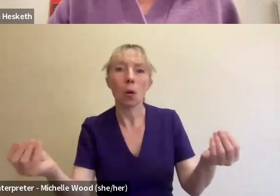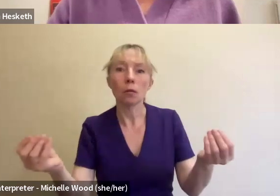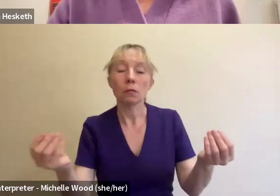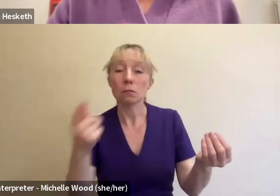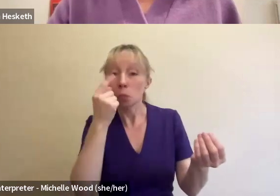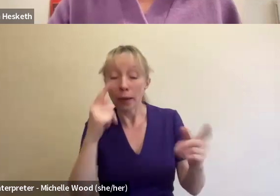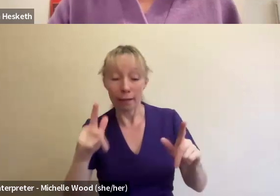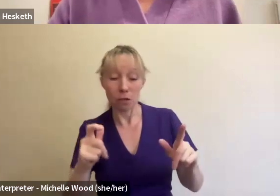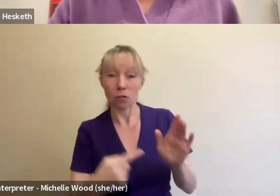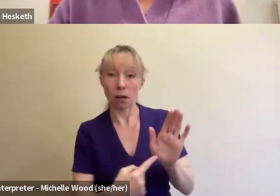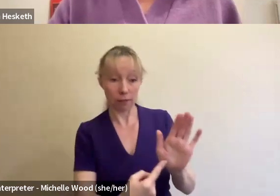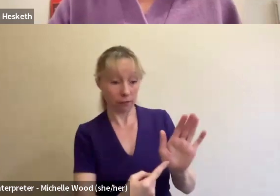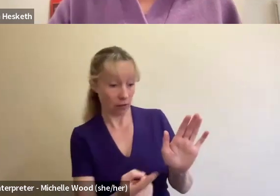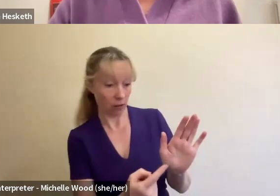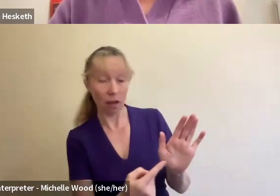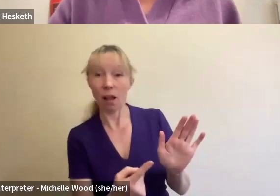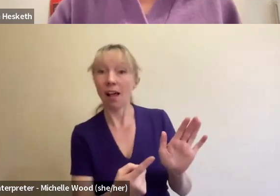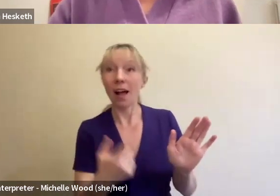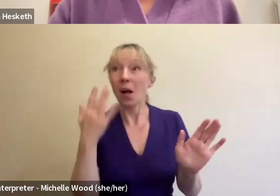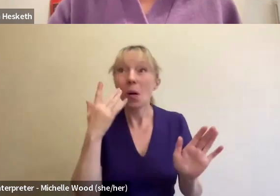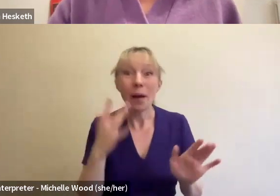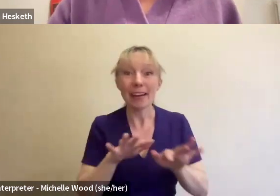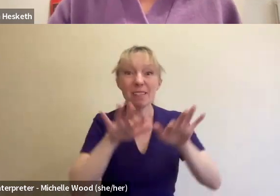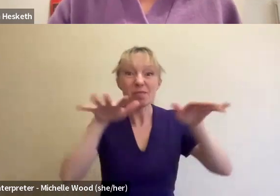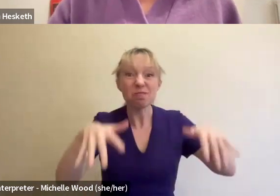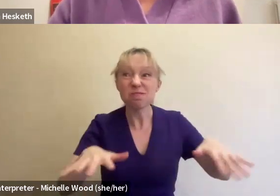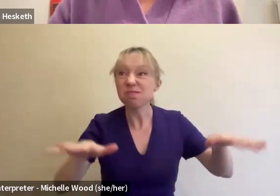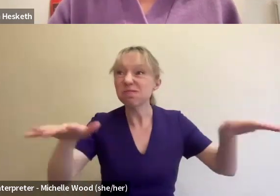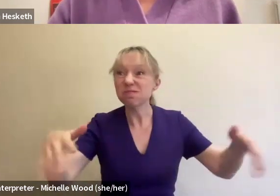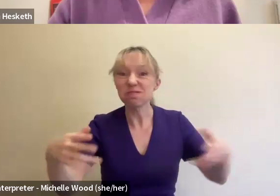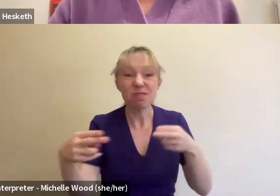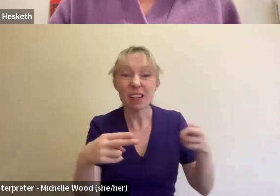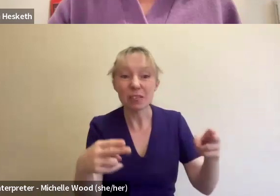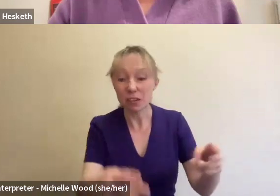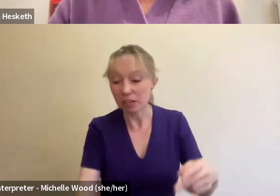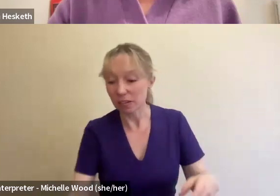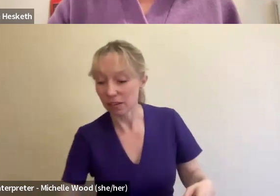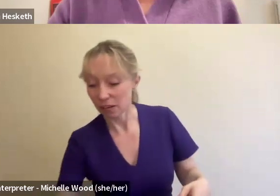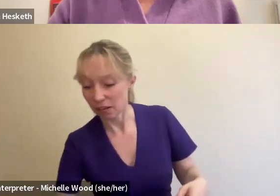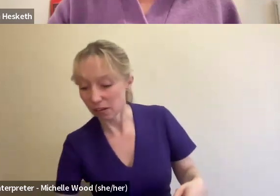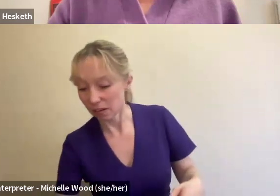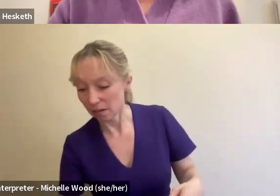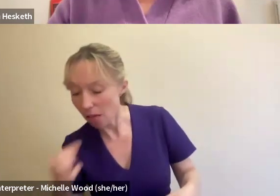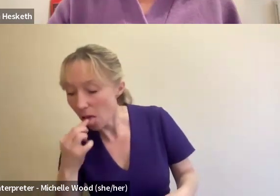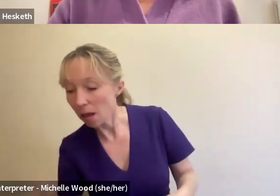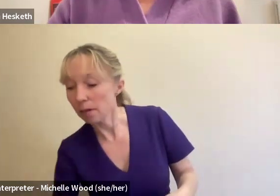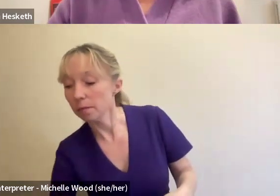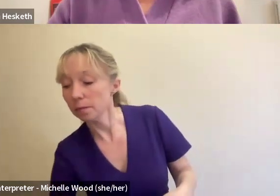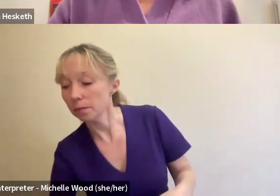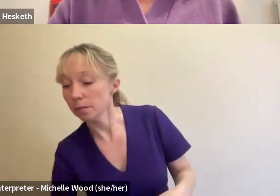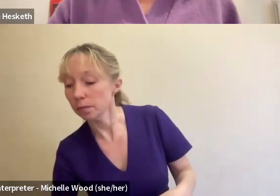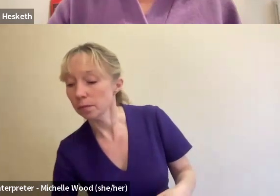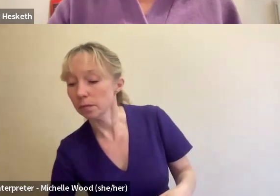look, this is how the flood overflowed. Where are the rivers? Where are the